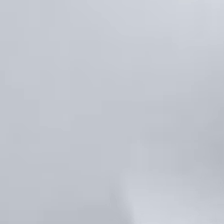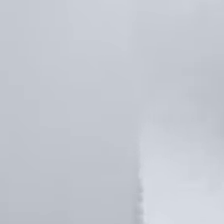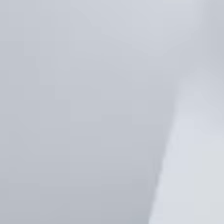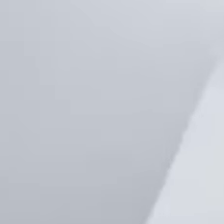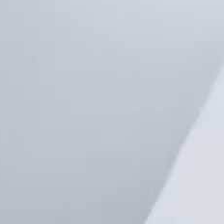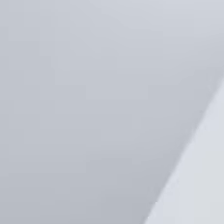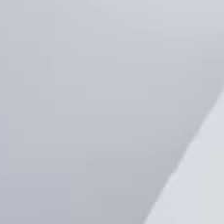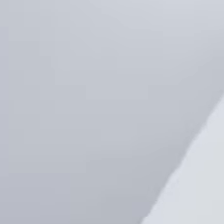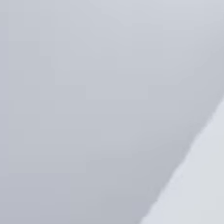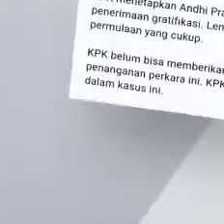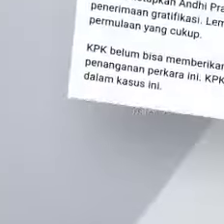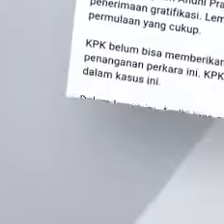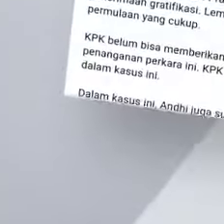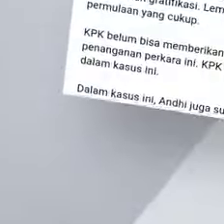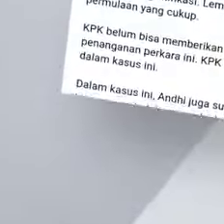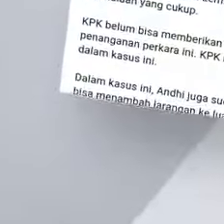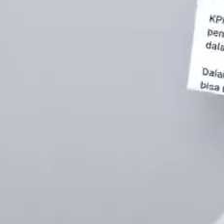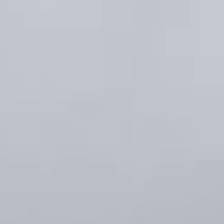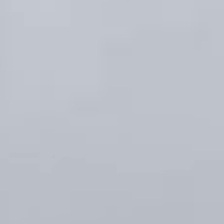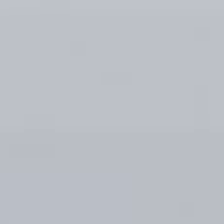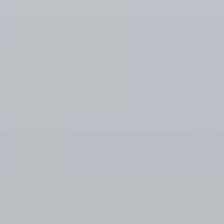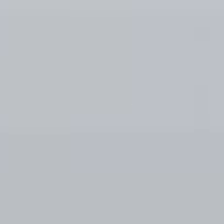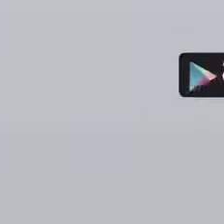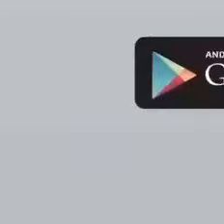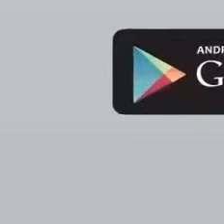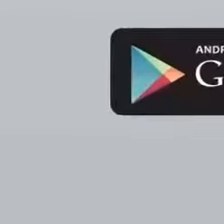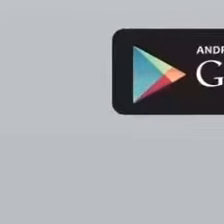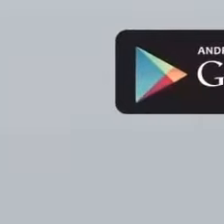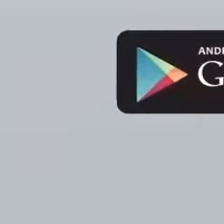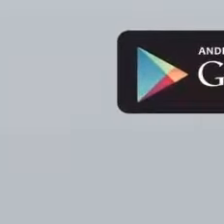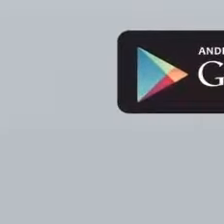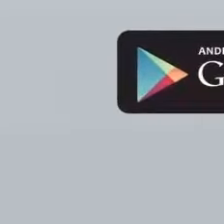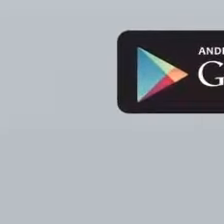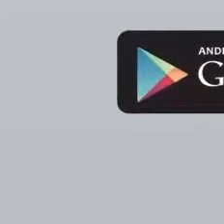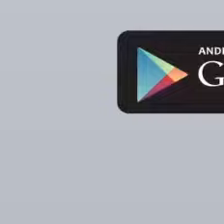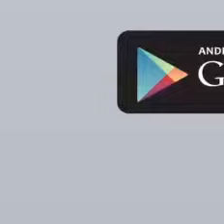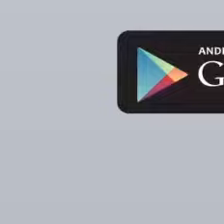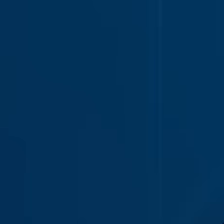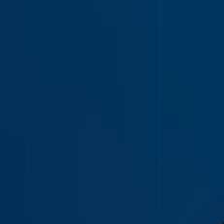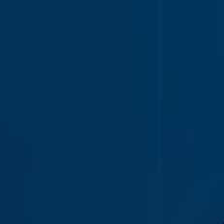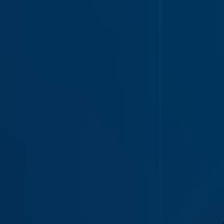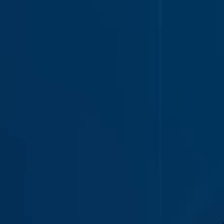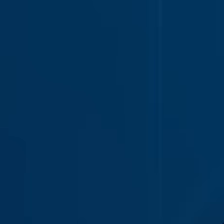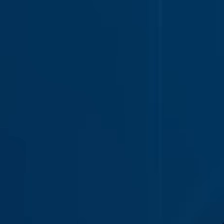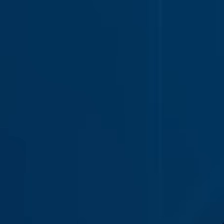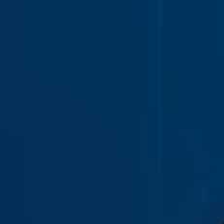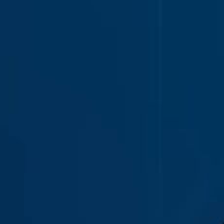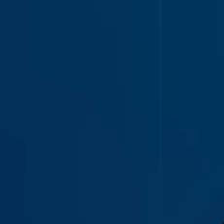Jelajahi cara baru mendapatkan informasi. Download Metro TV Extend sekarang.